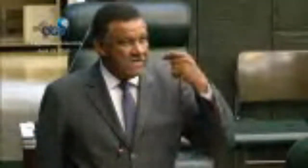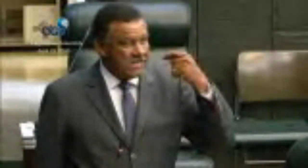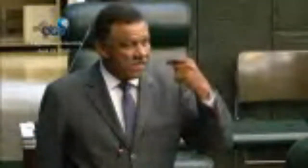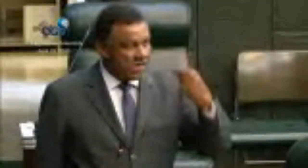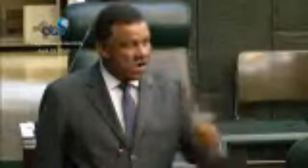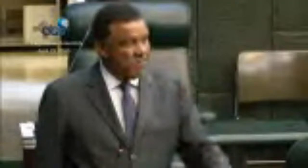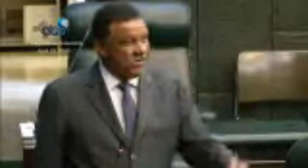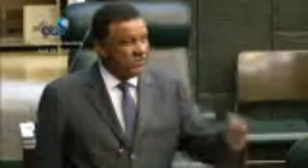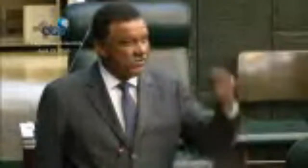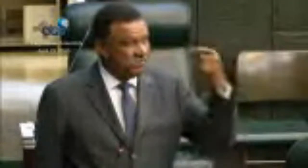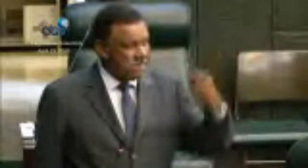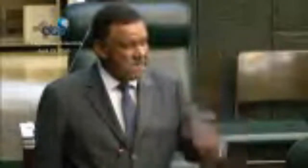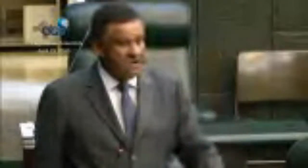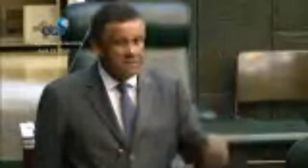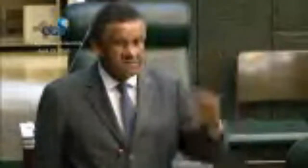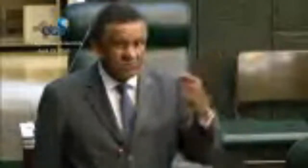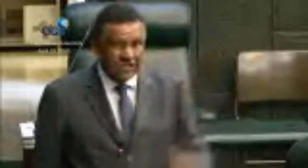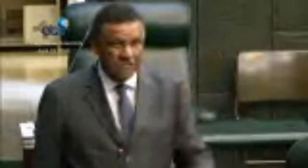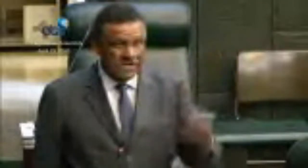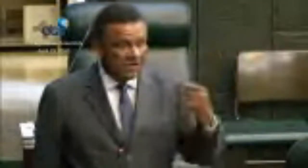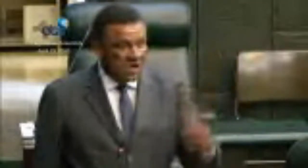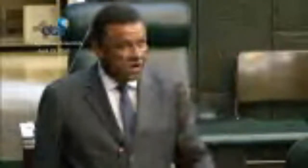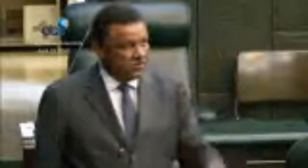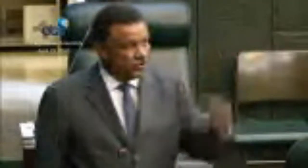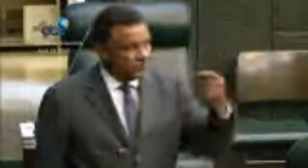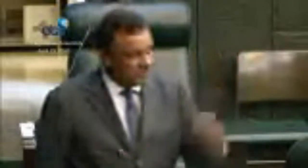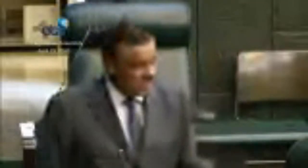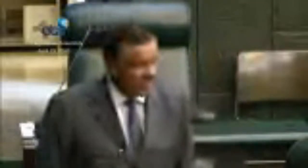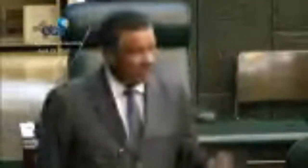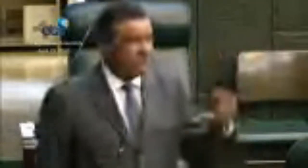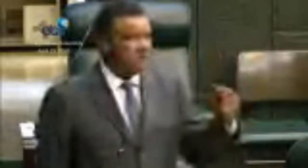my garbage up still. Yeah.